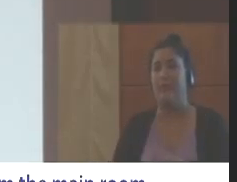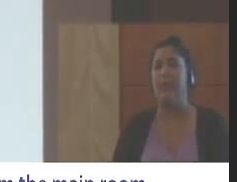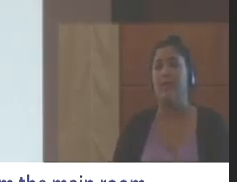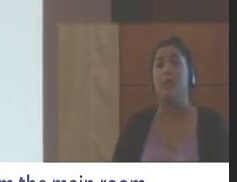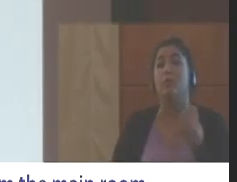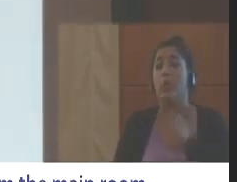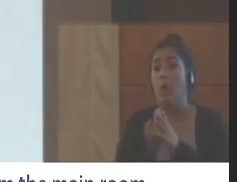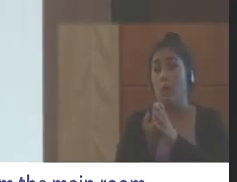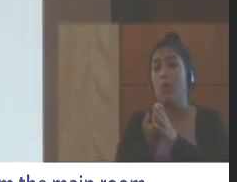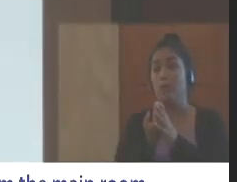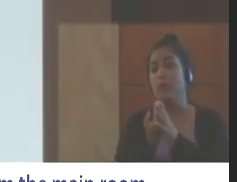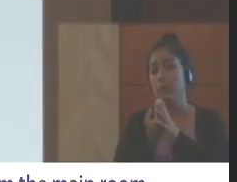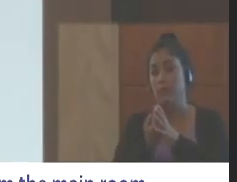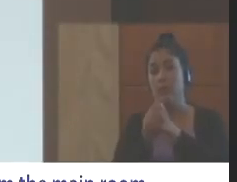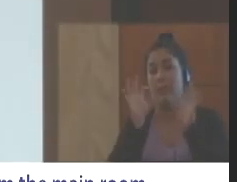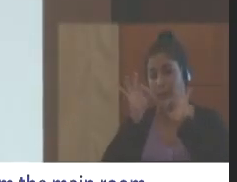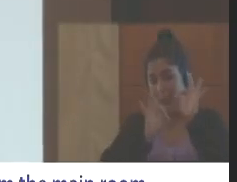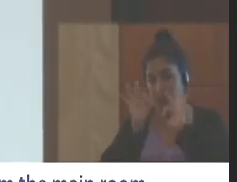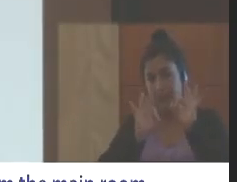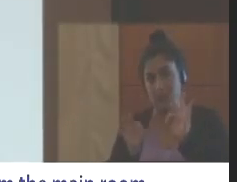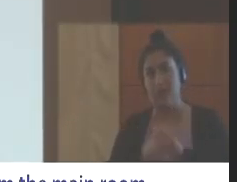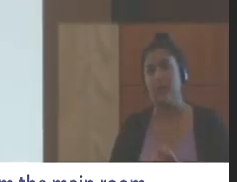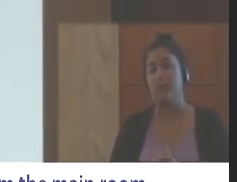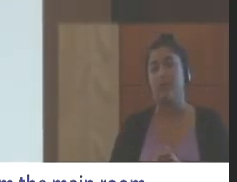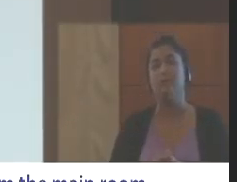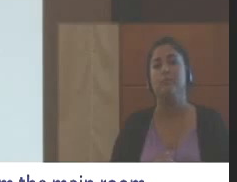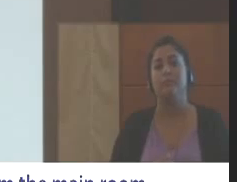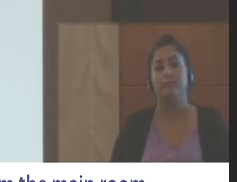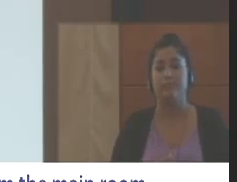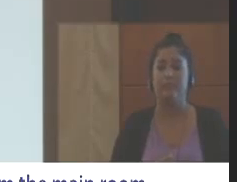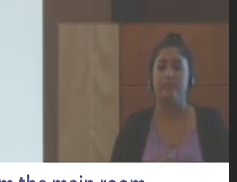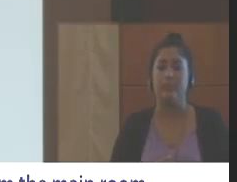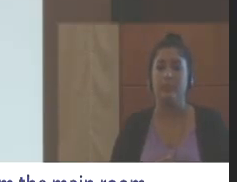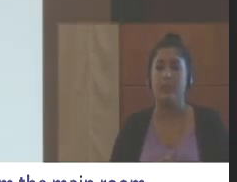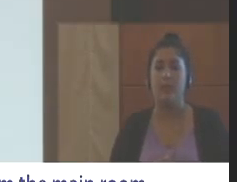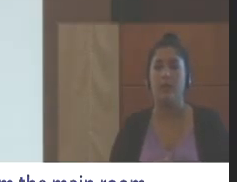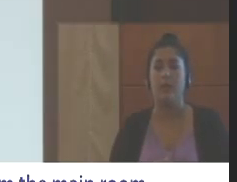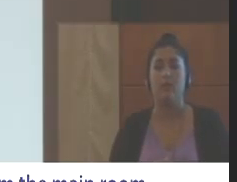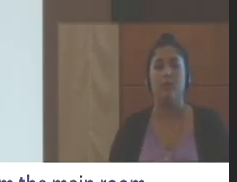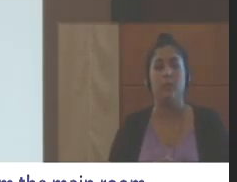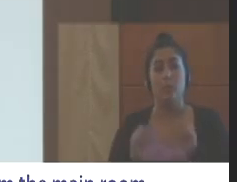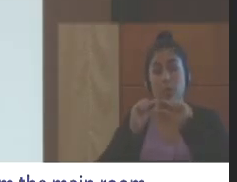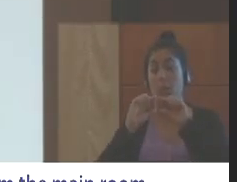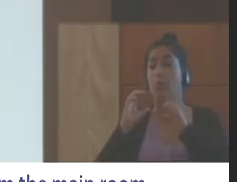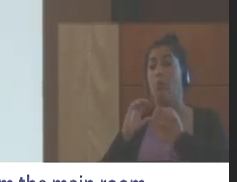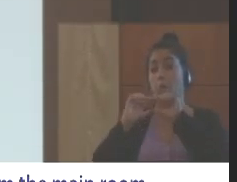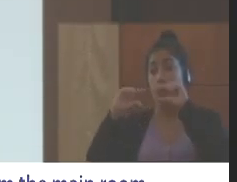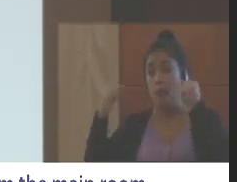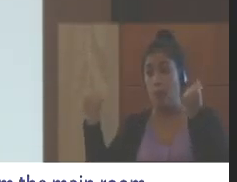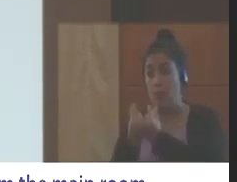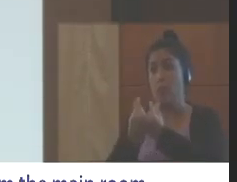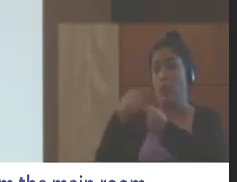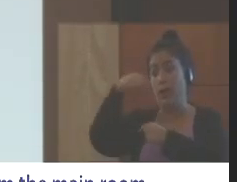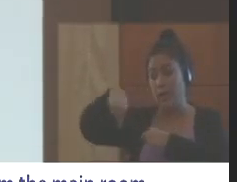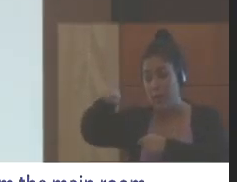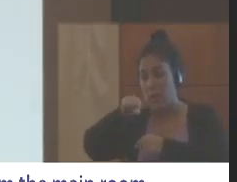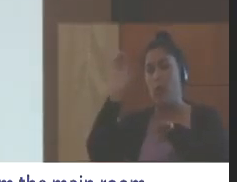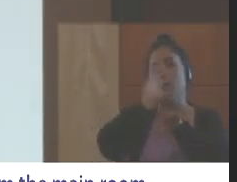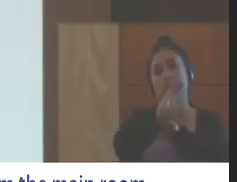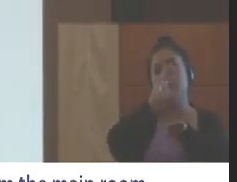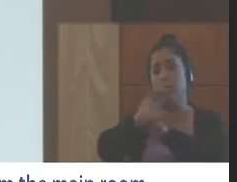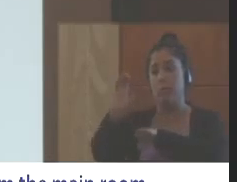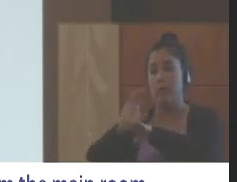this gives a functional structure to the system, where a National Council of Disaster Risk Management exists